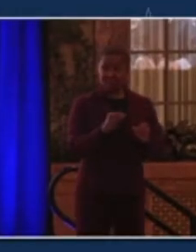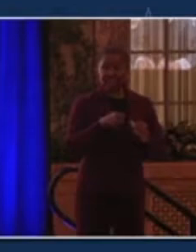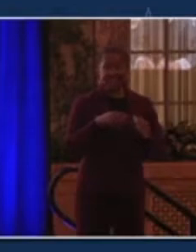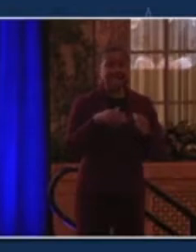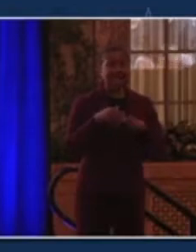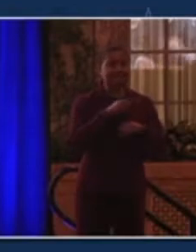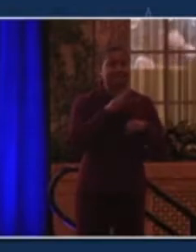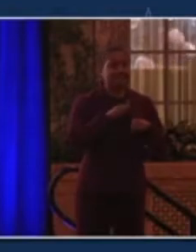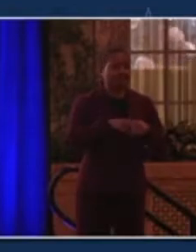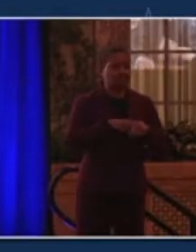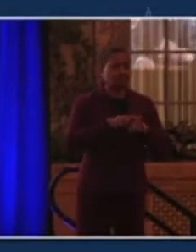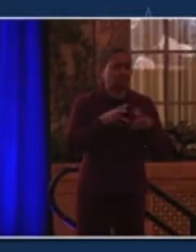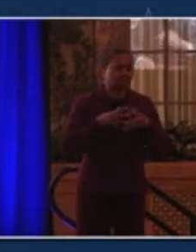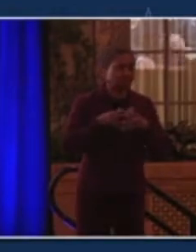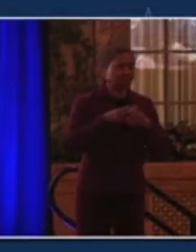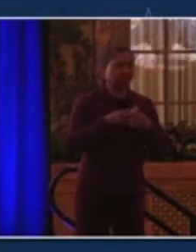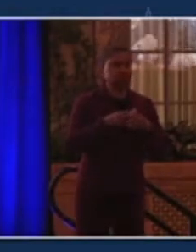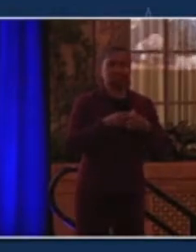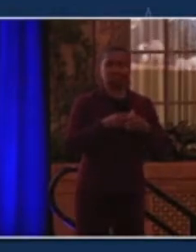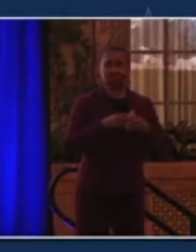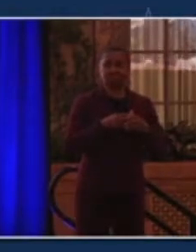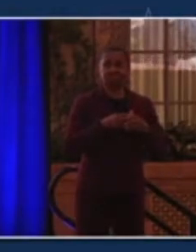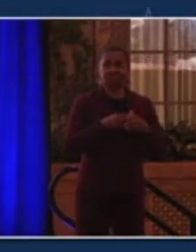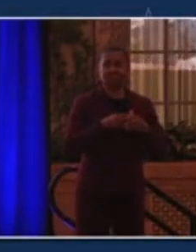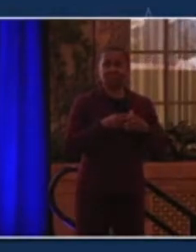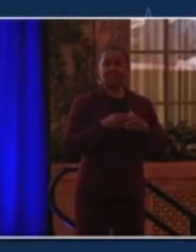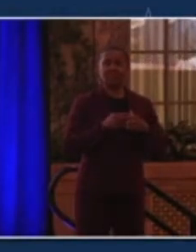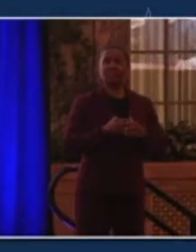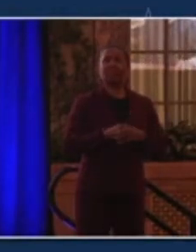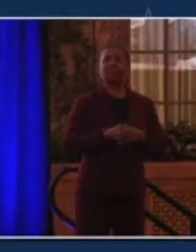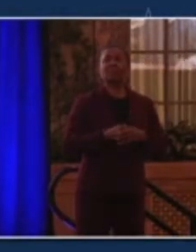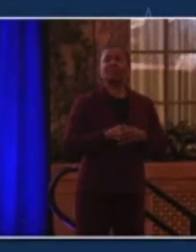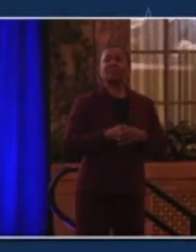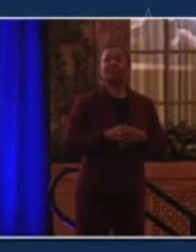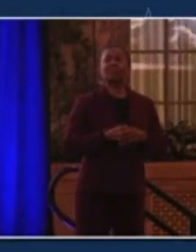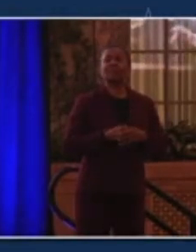nation. Urban politics